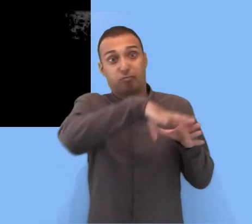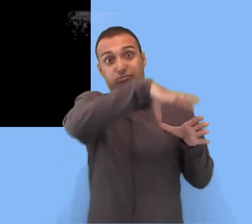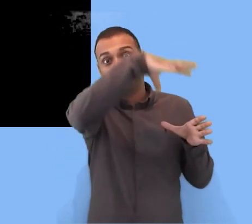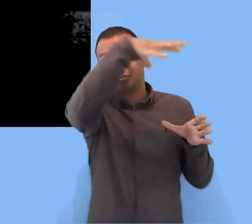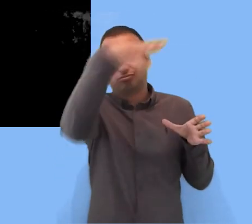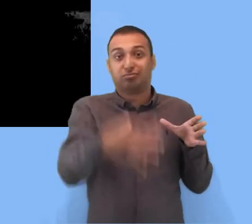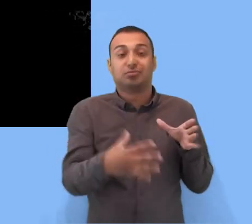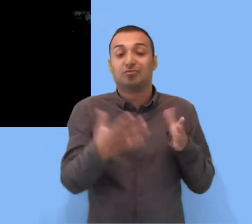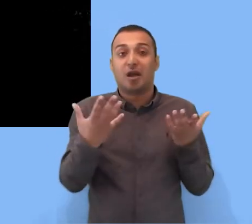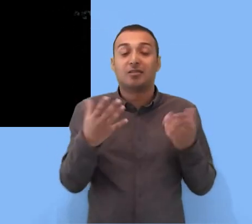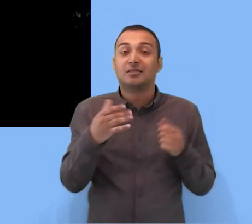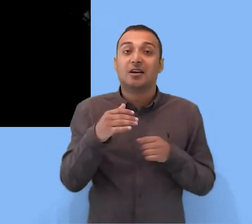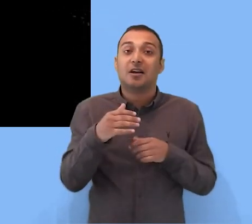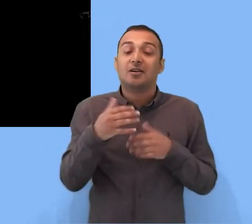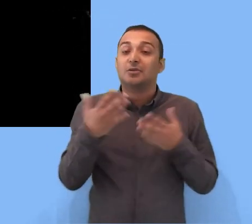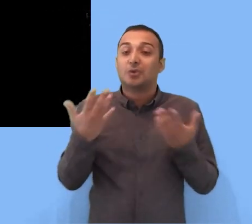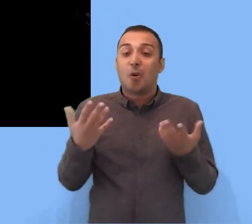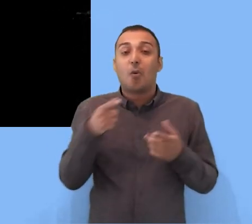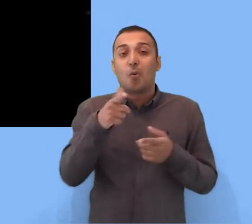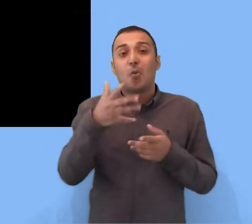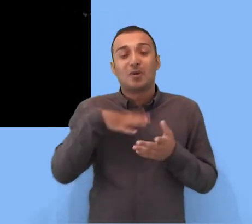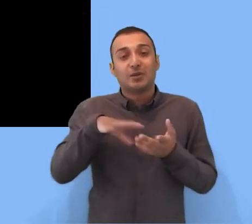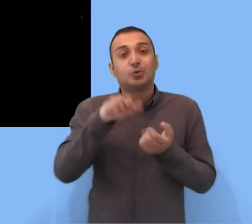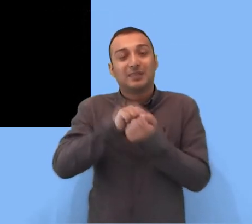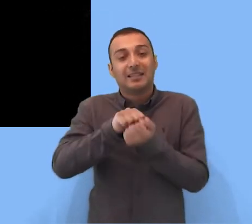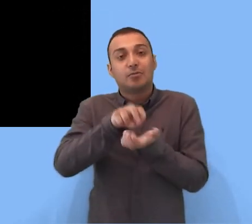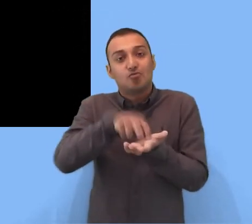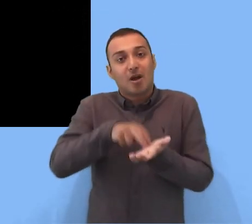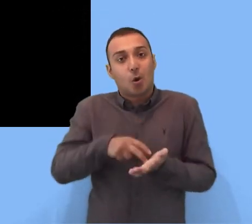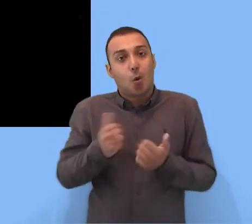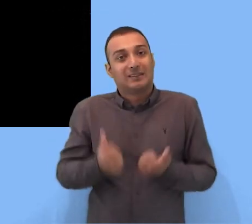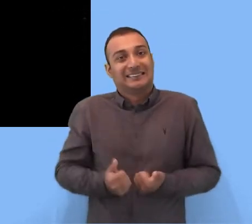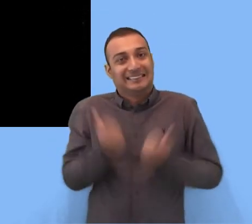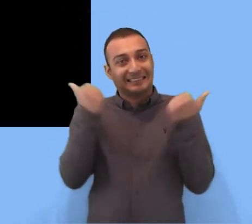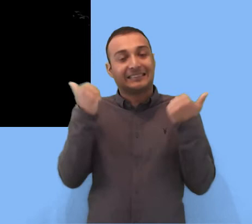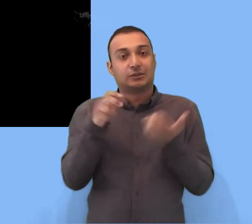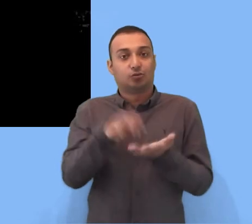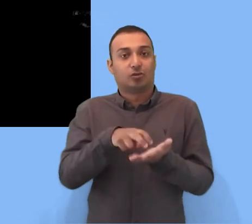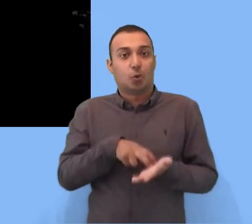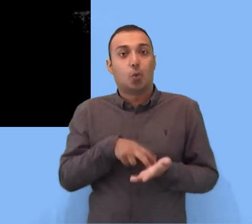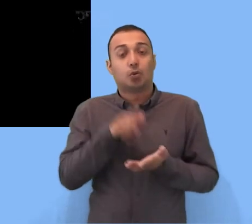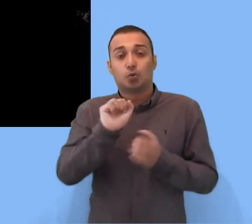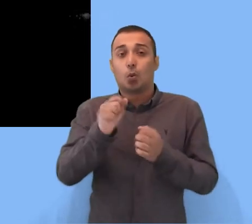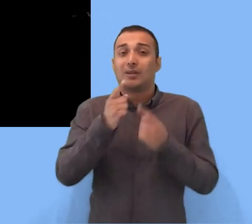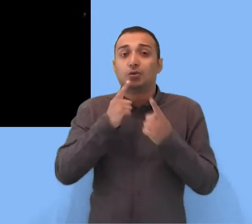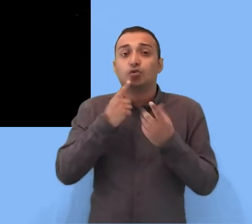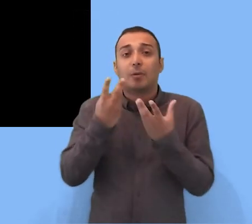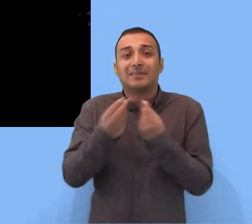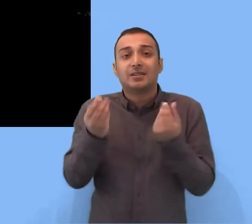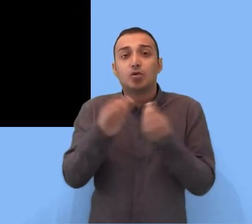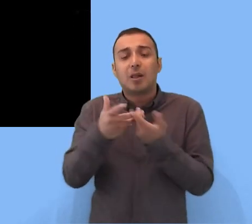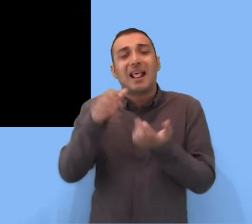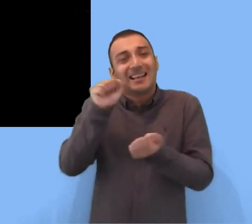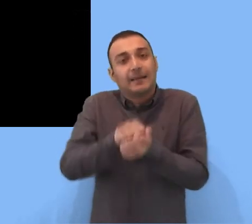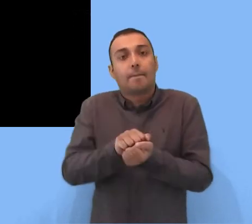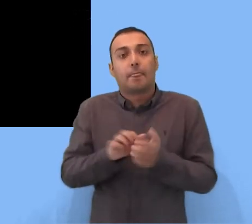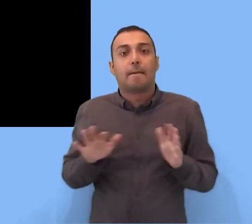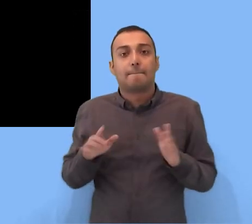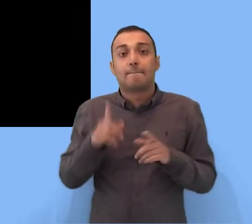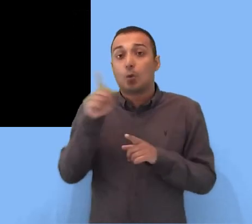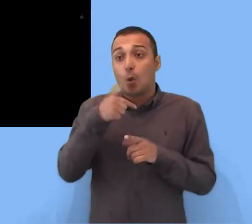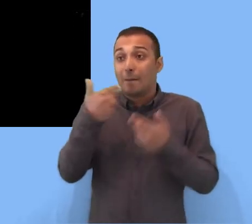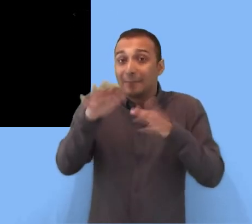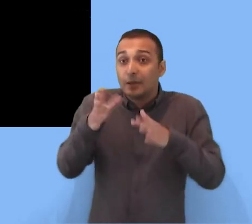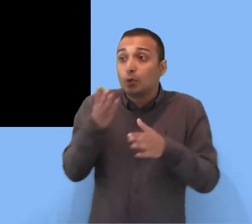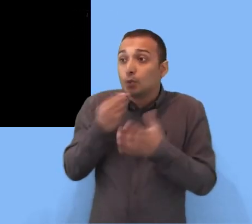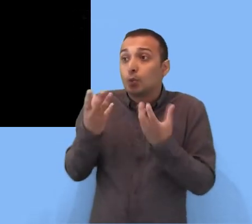and they don't want to play with those. Keep really good records. You keep your teaching materials, keep your materials that you use with parents. Go back